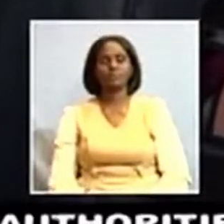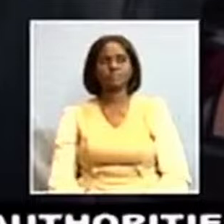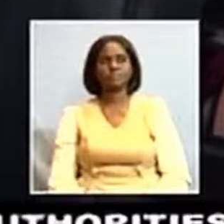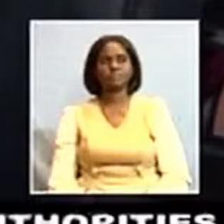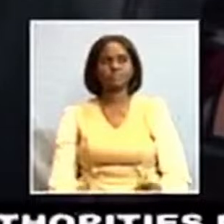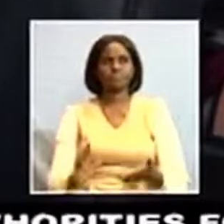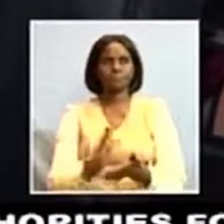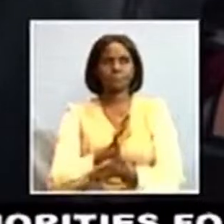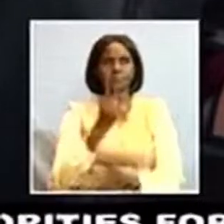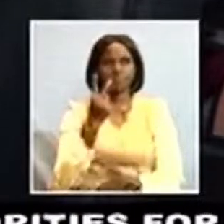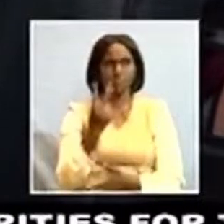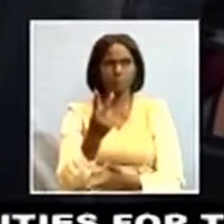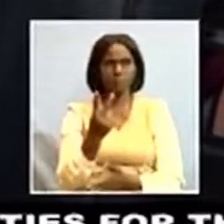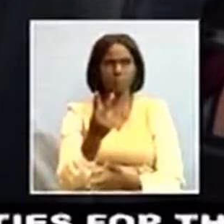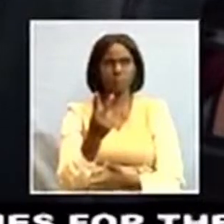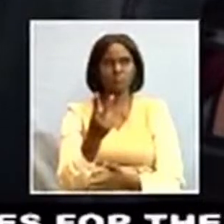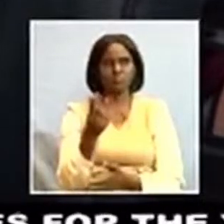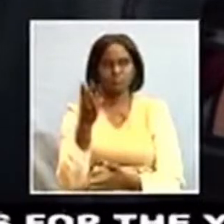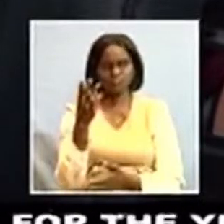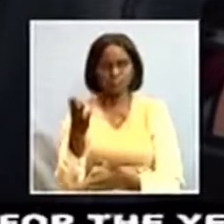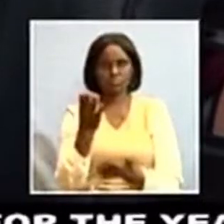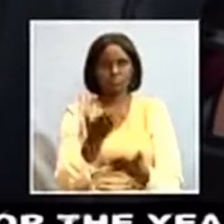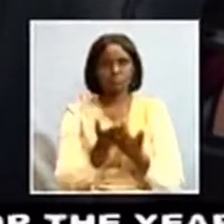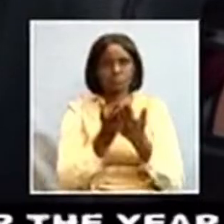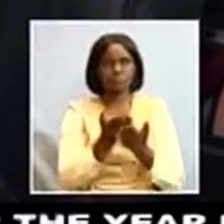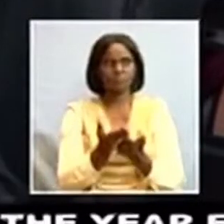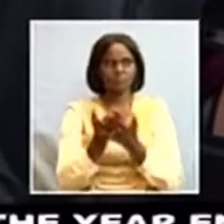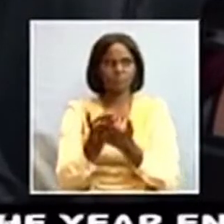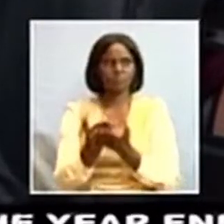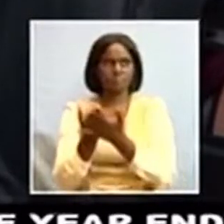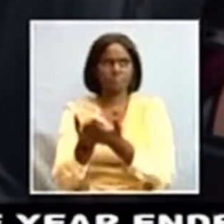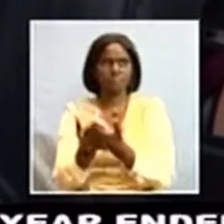Page 2 of the submission.